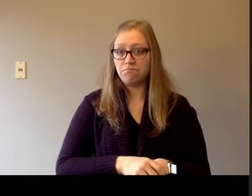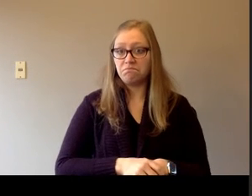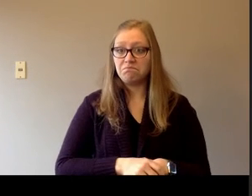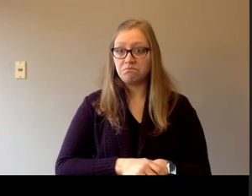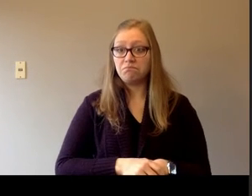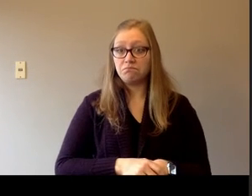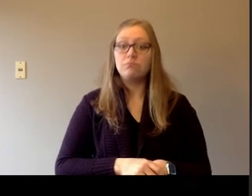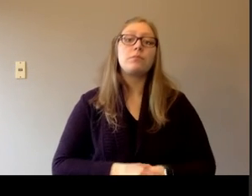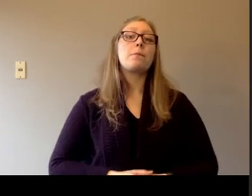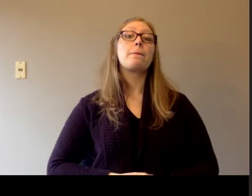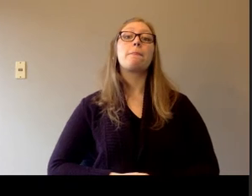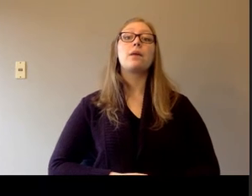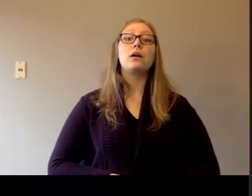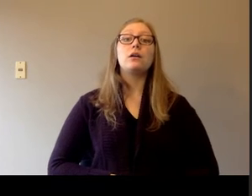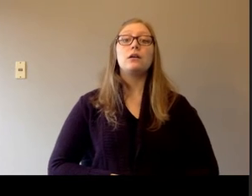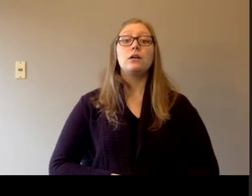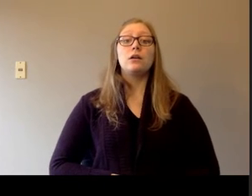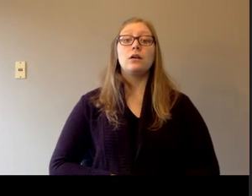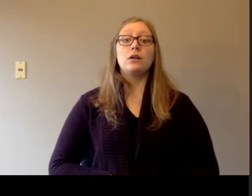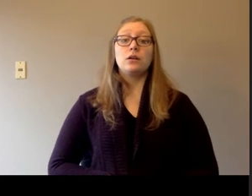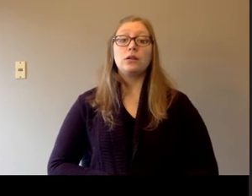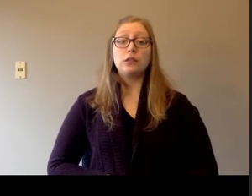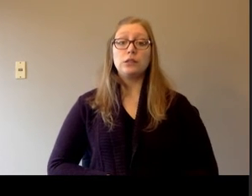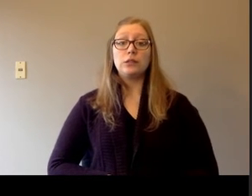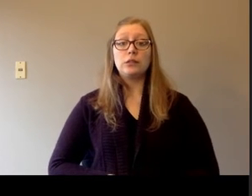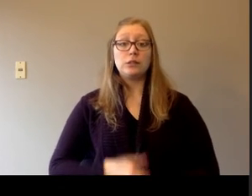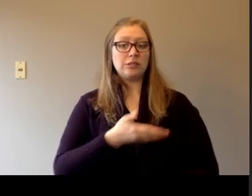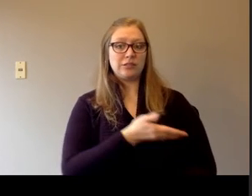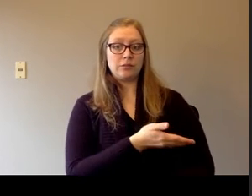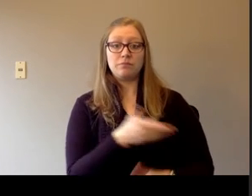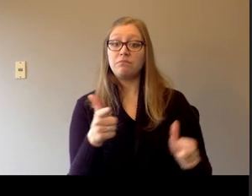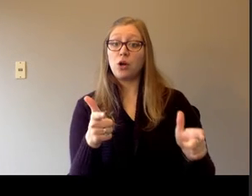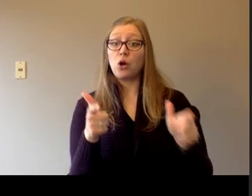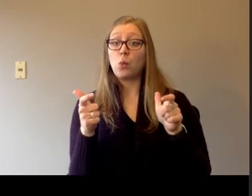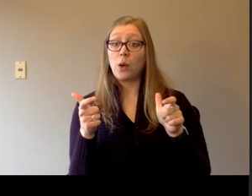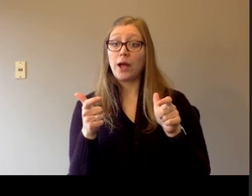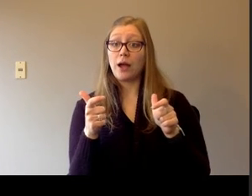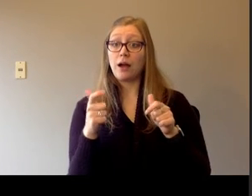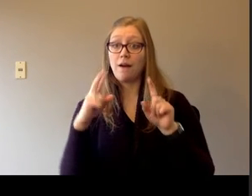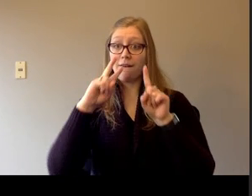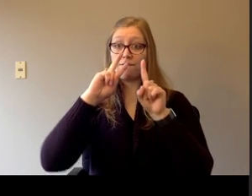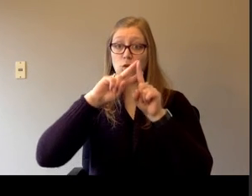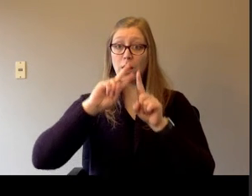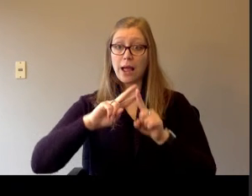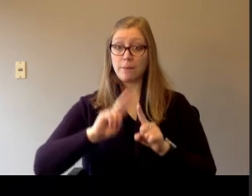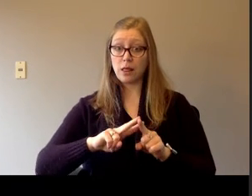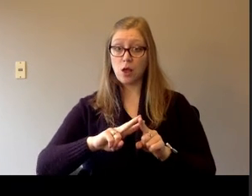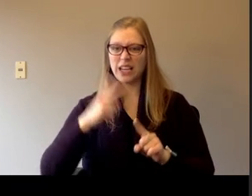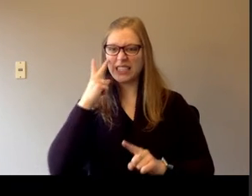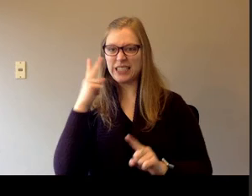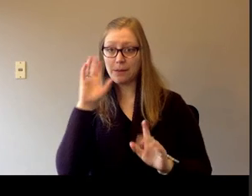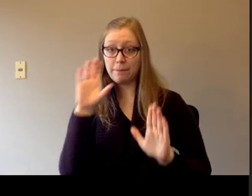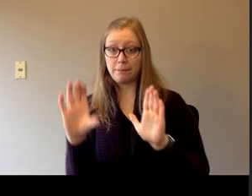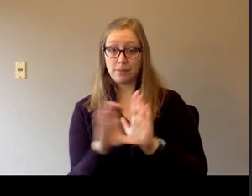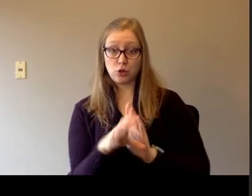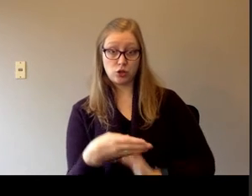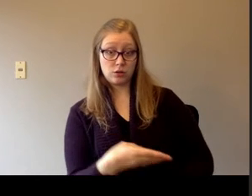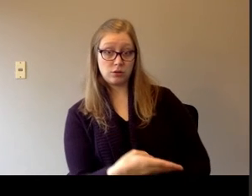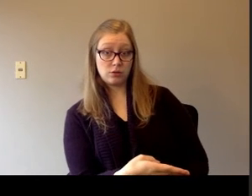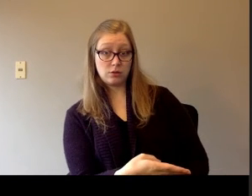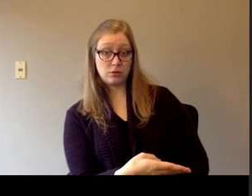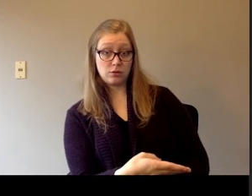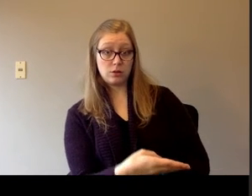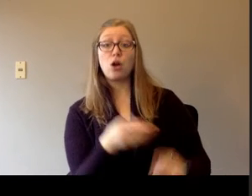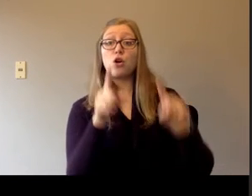theorem. So some quick vocabulary here. When we talk about the angles in a triangle, there's